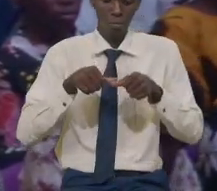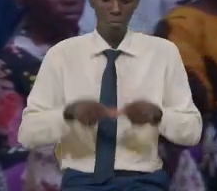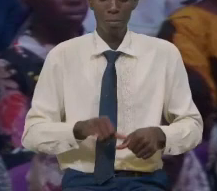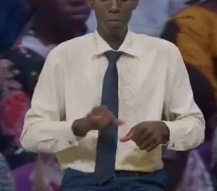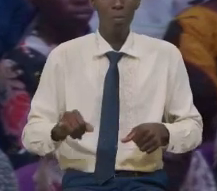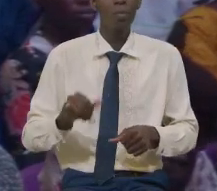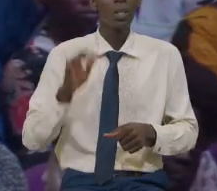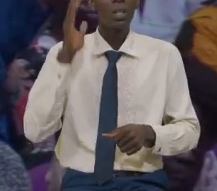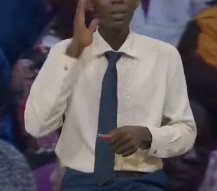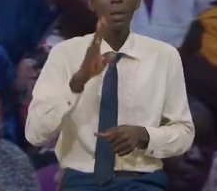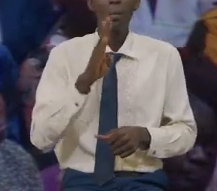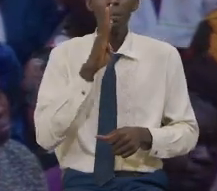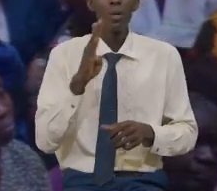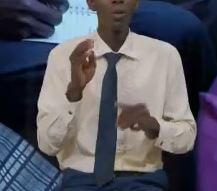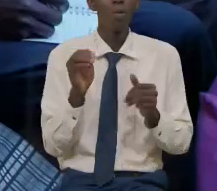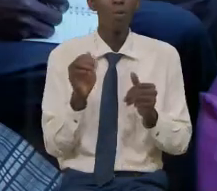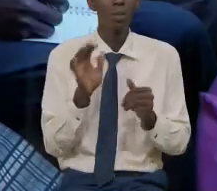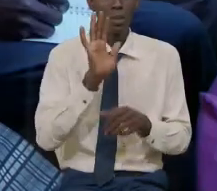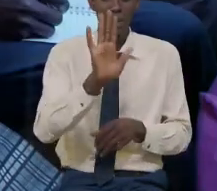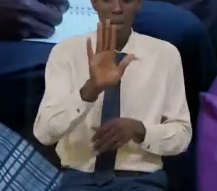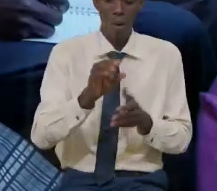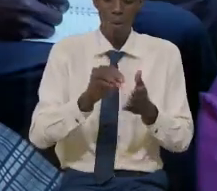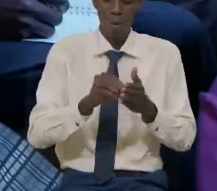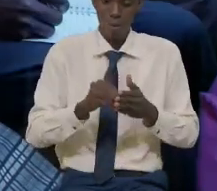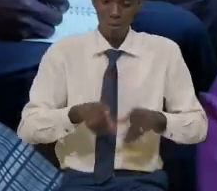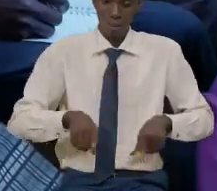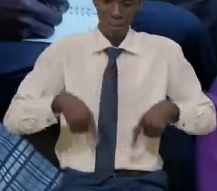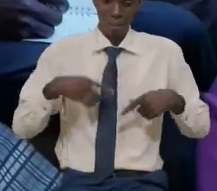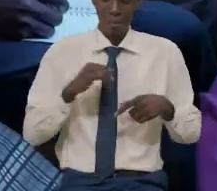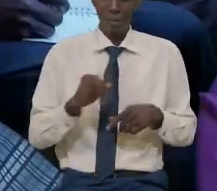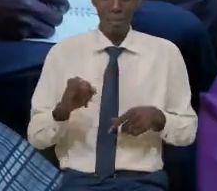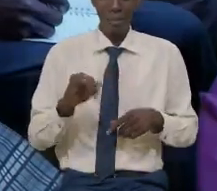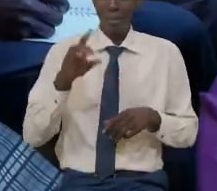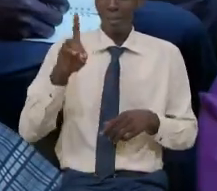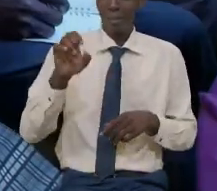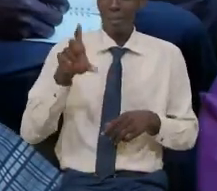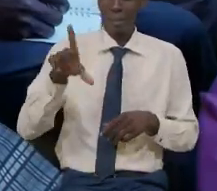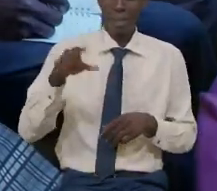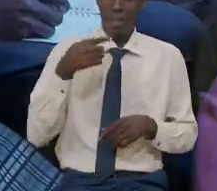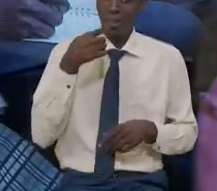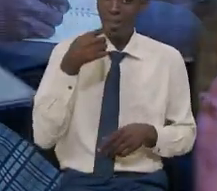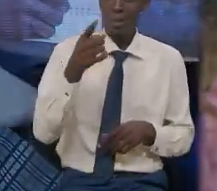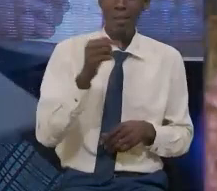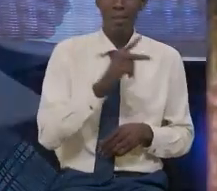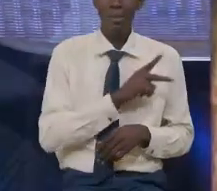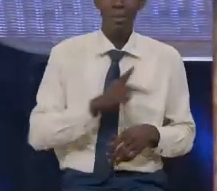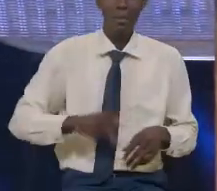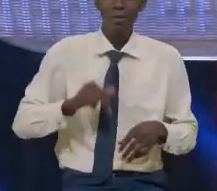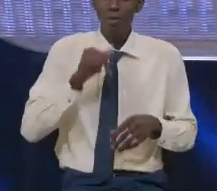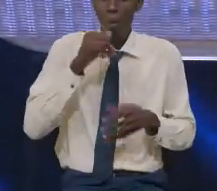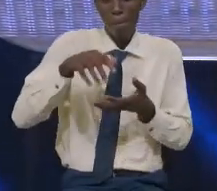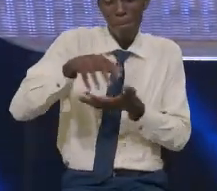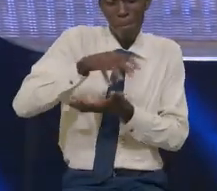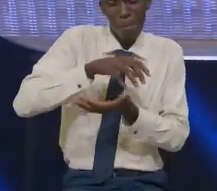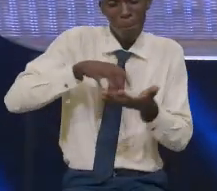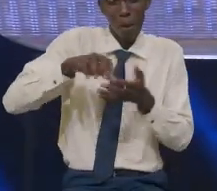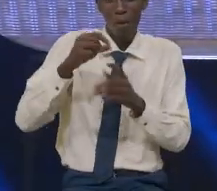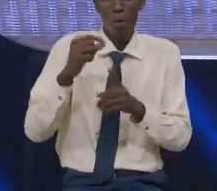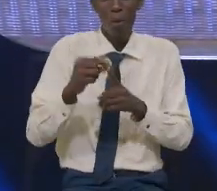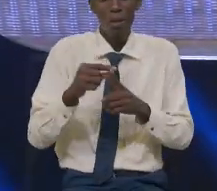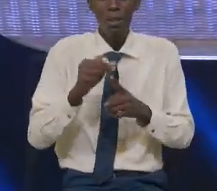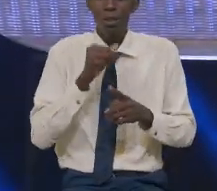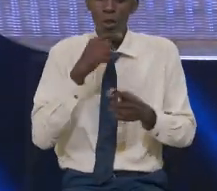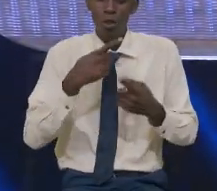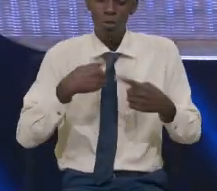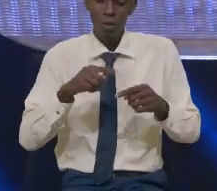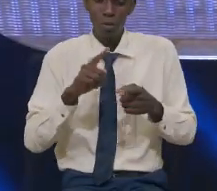shall be thy dwelling. Daniel telling Nebuchadnezzar, not missing words, not covering